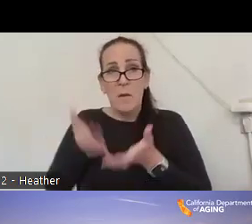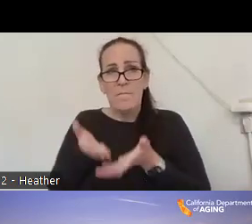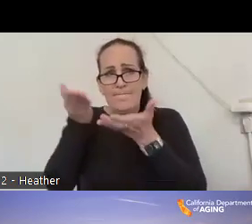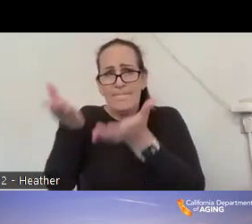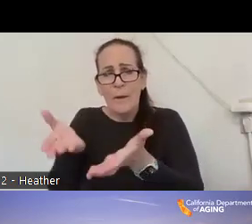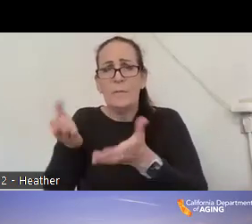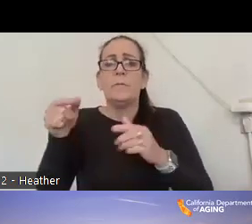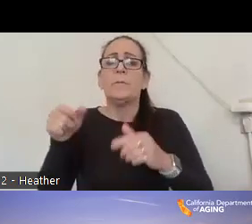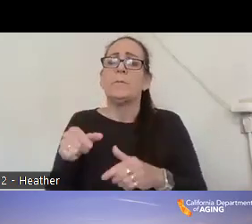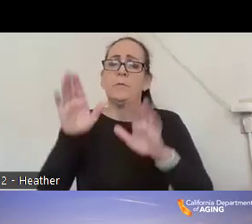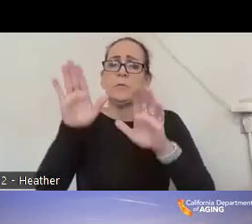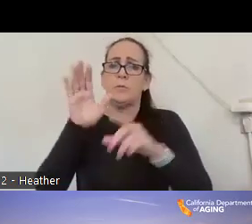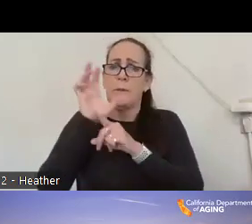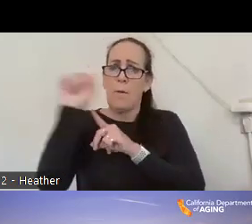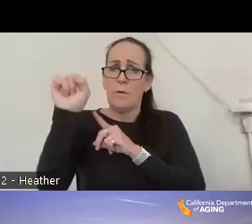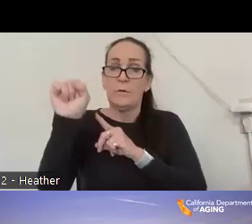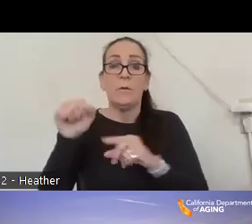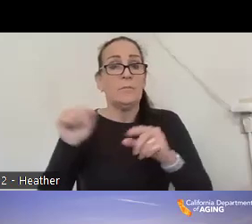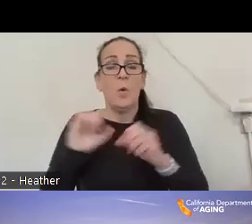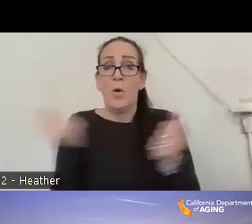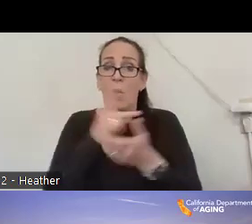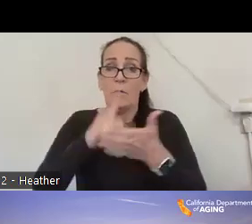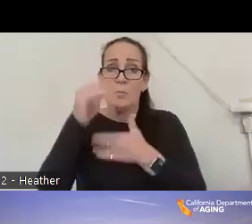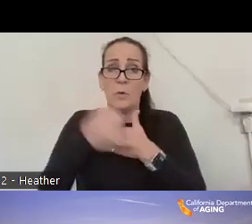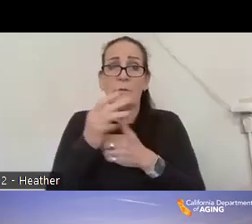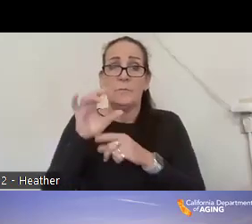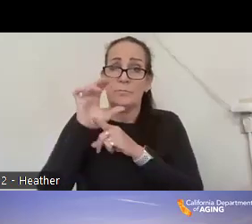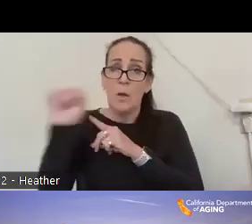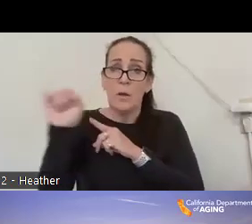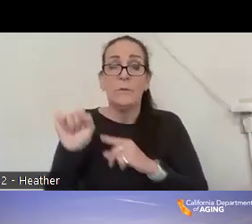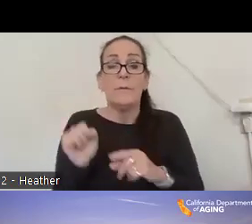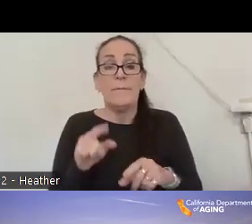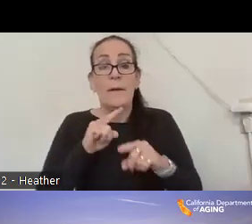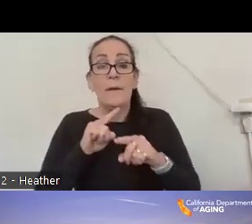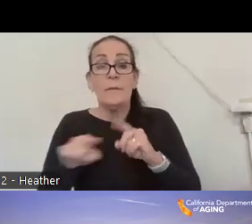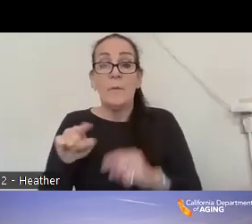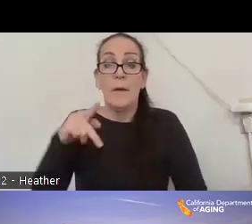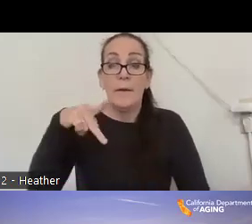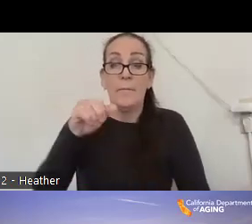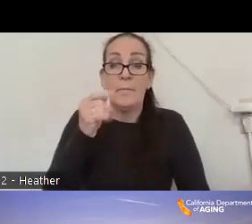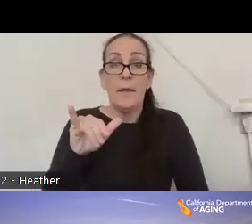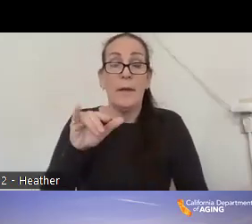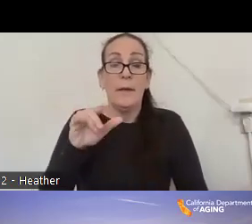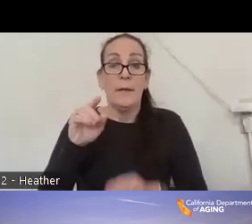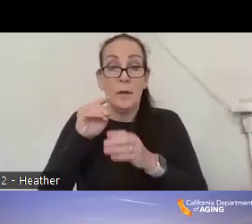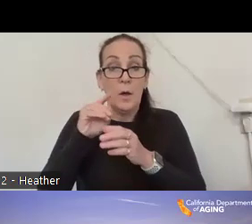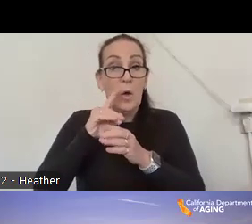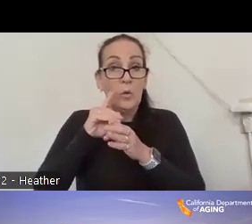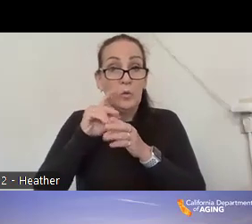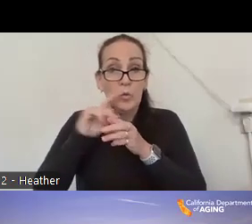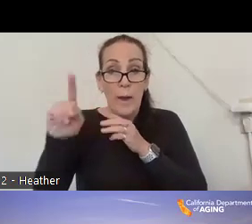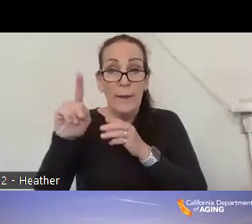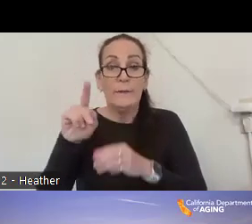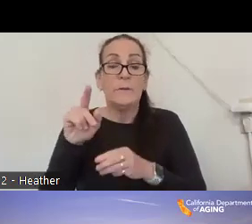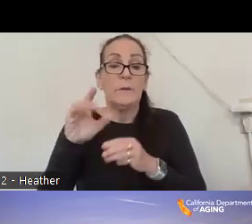really great, but the paid direct care workforce employees were eligible if they submitted sufficient proof